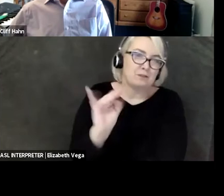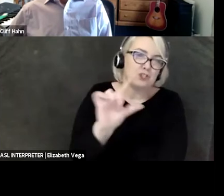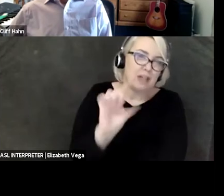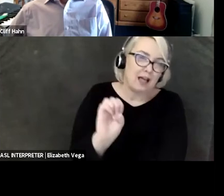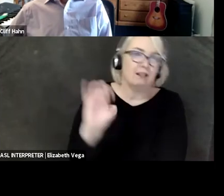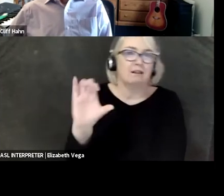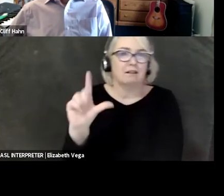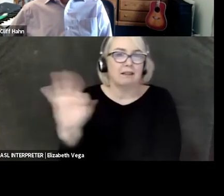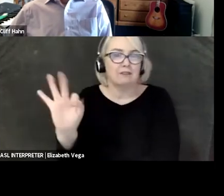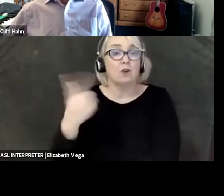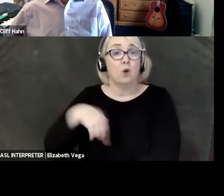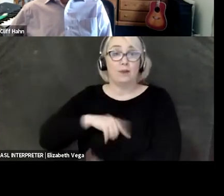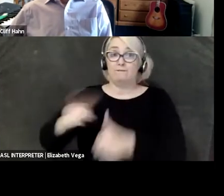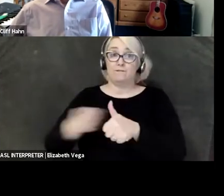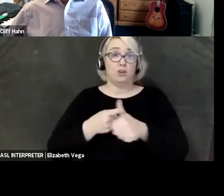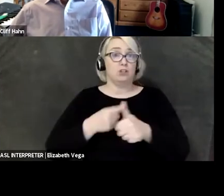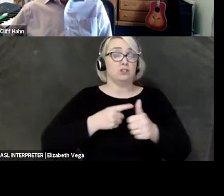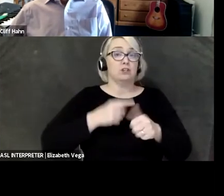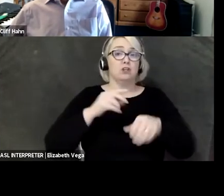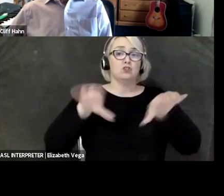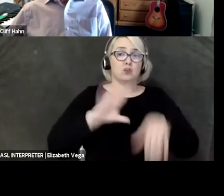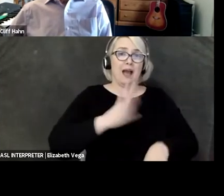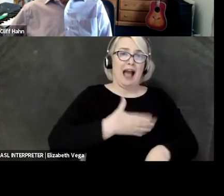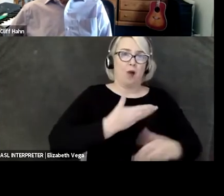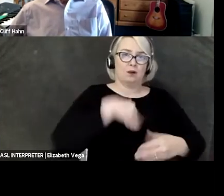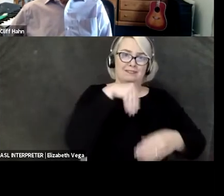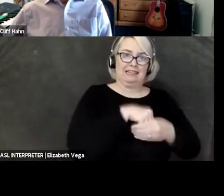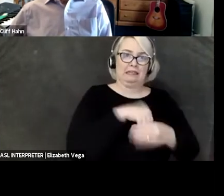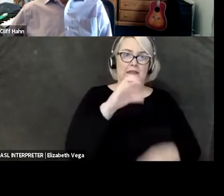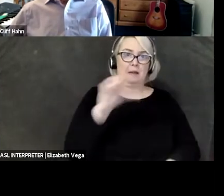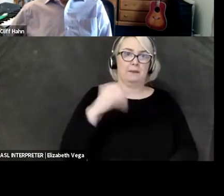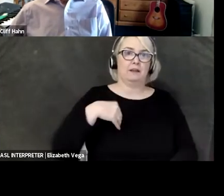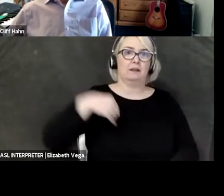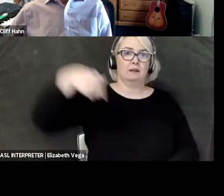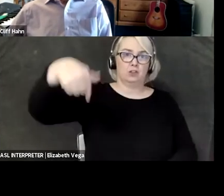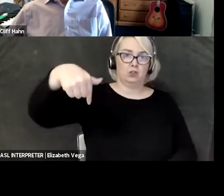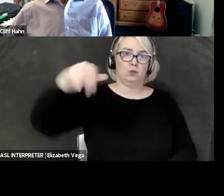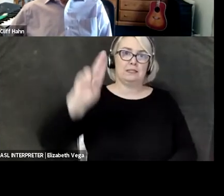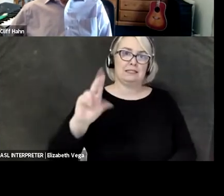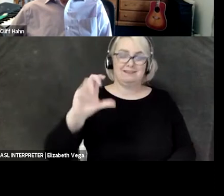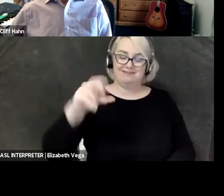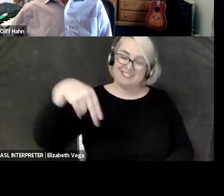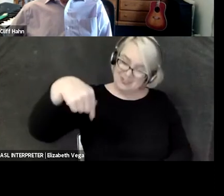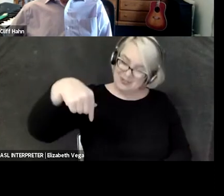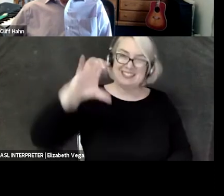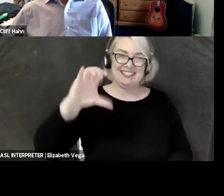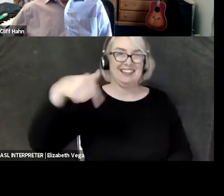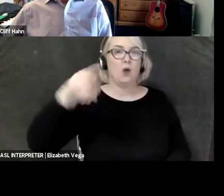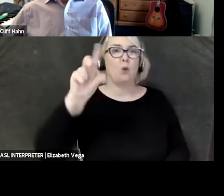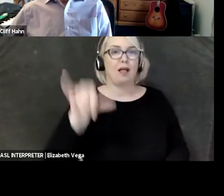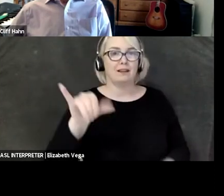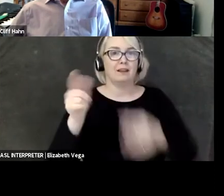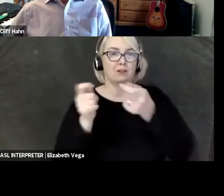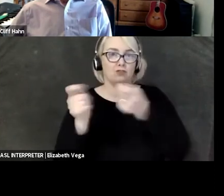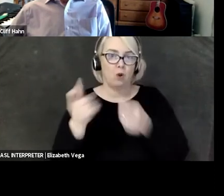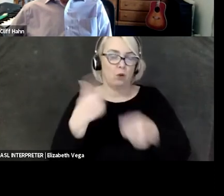own internal QC process. We review the file that we've received, we conform it to our master files, and we listen for a couple